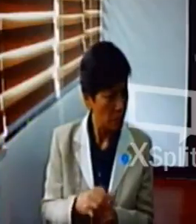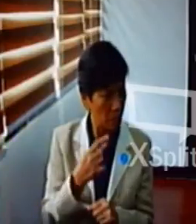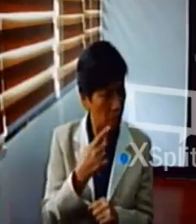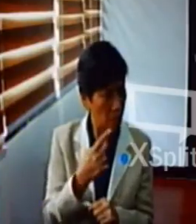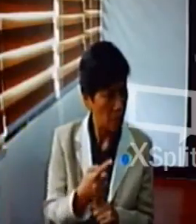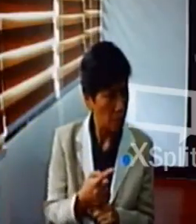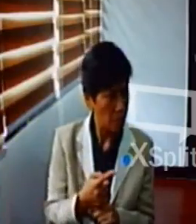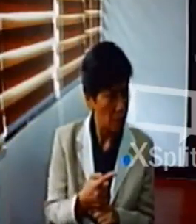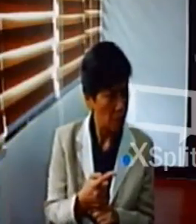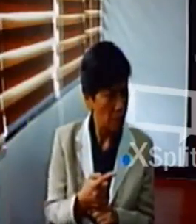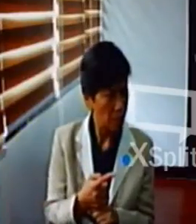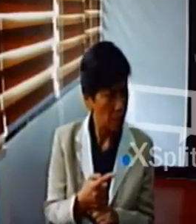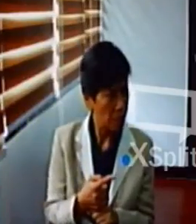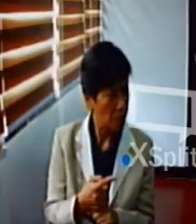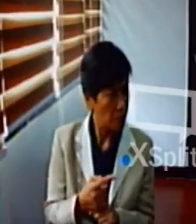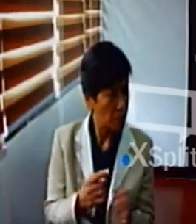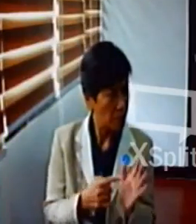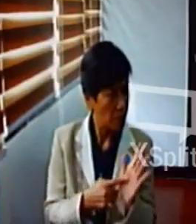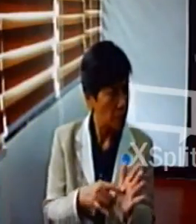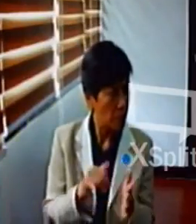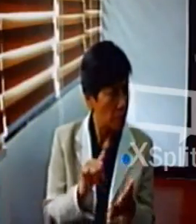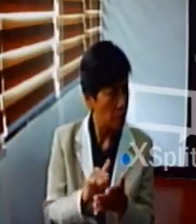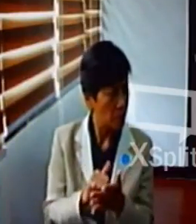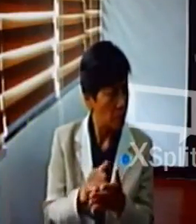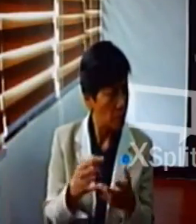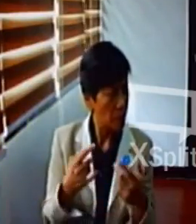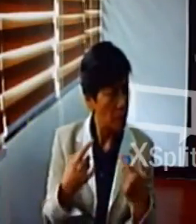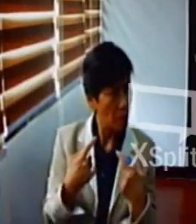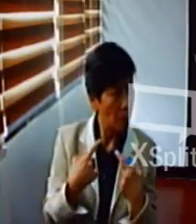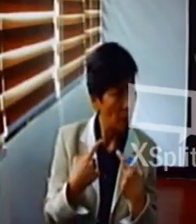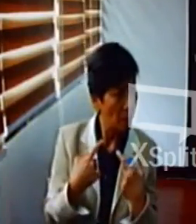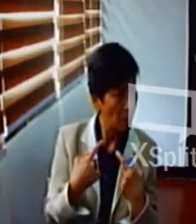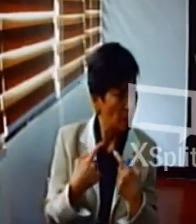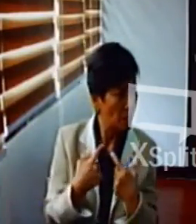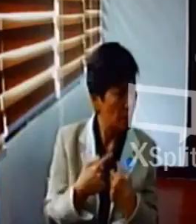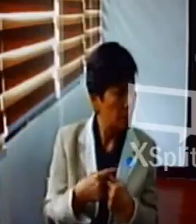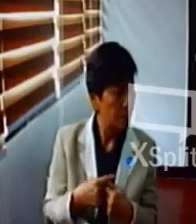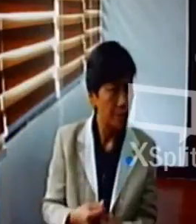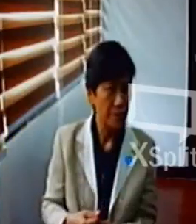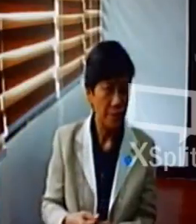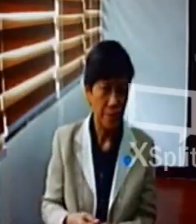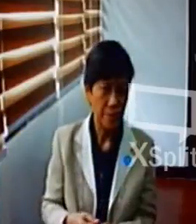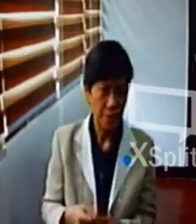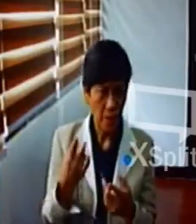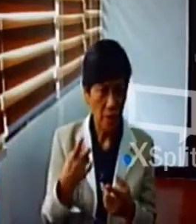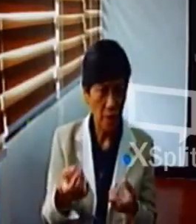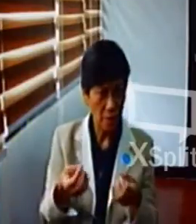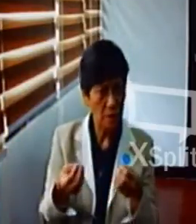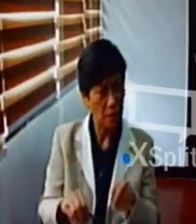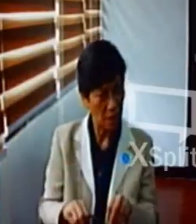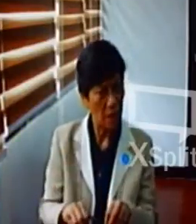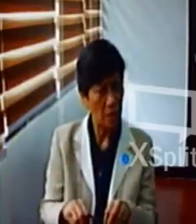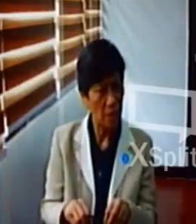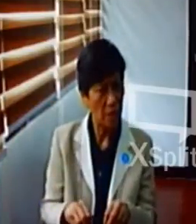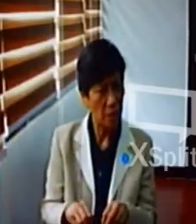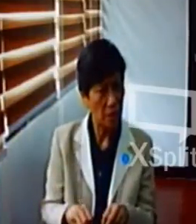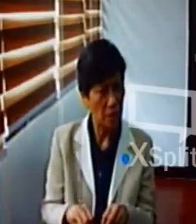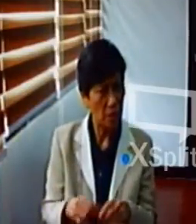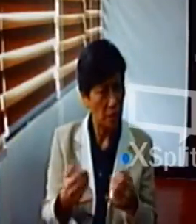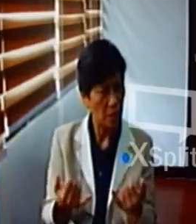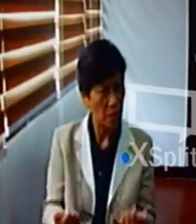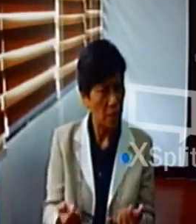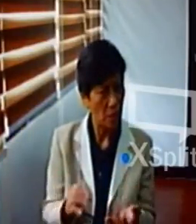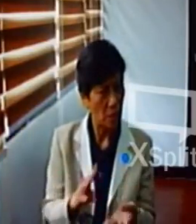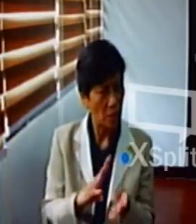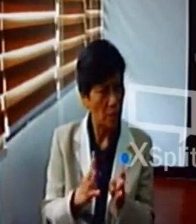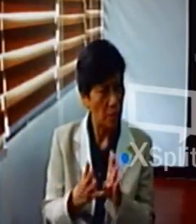important to show that there is a history and a link of this occurring, but now it's becoming,